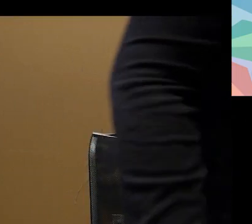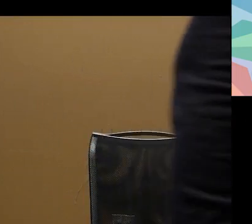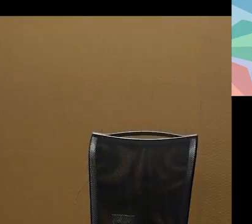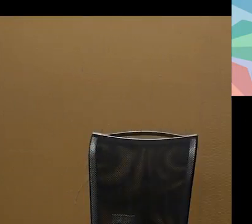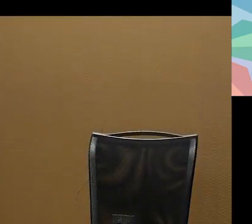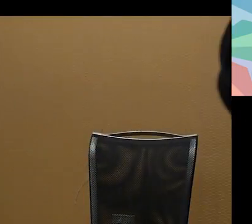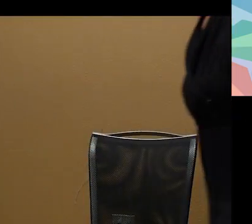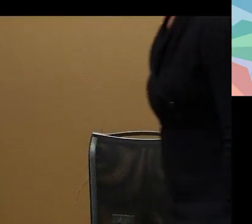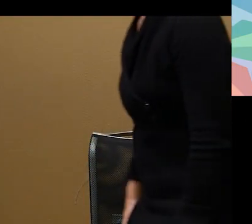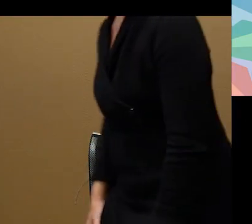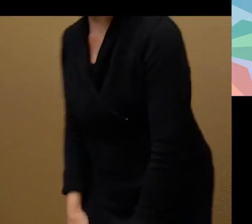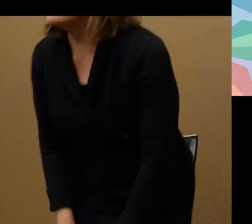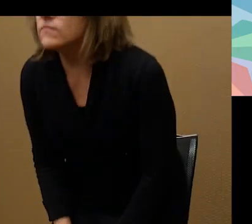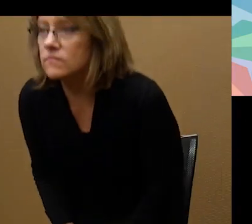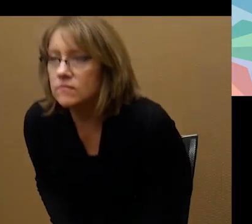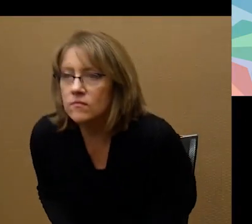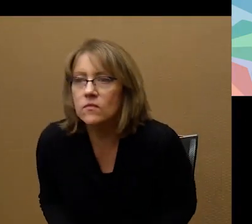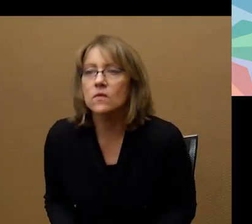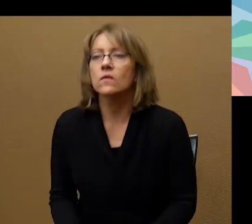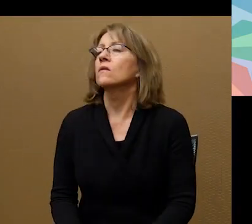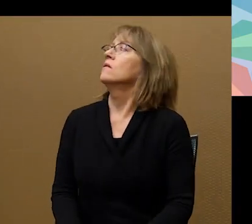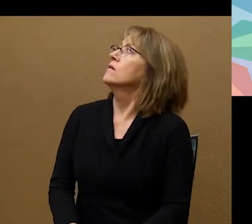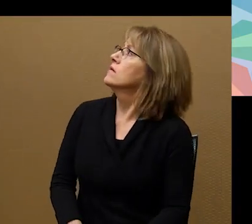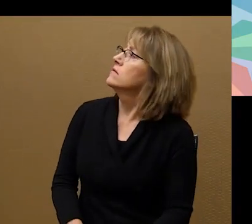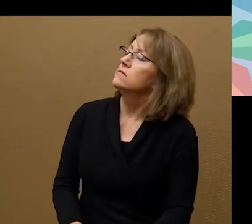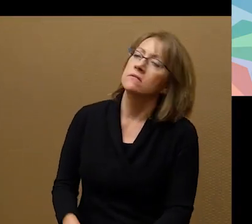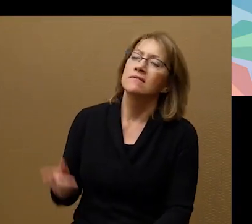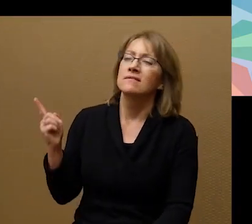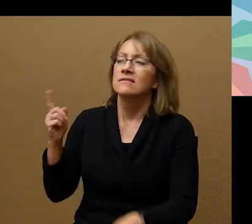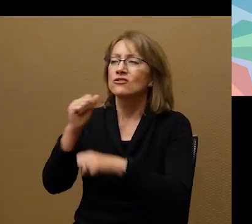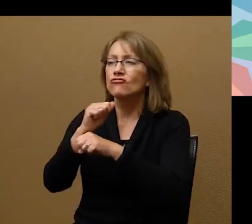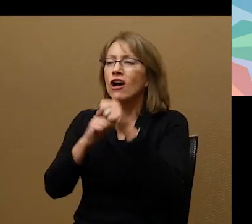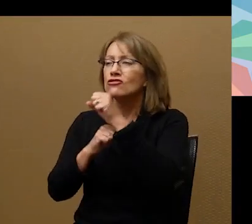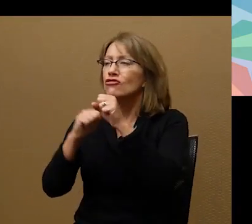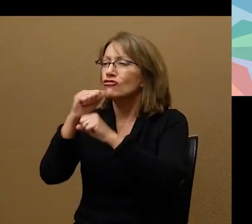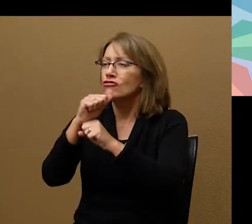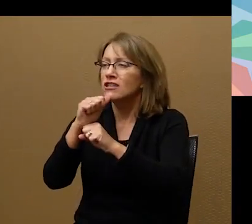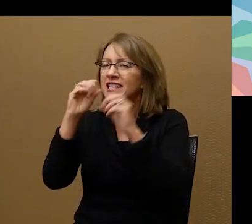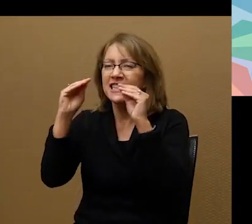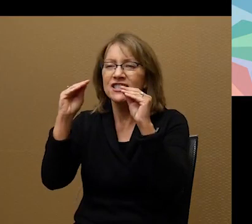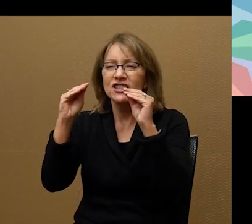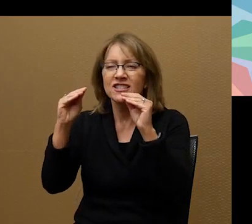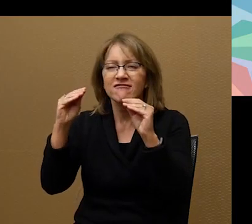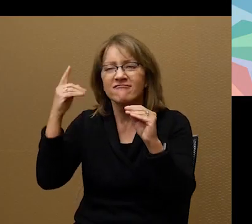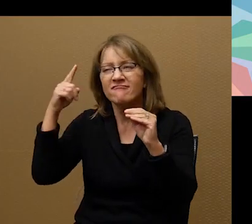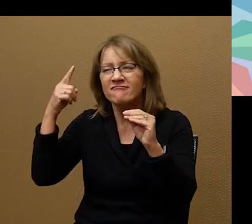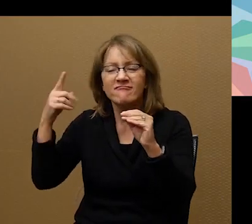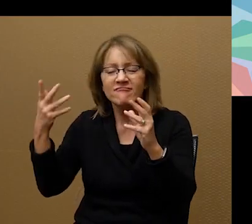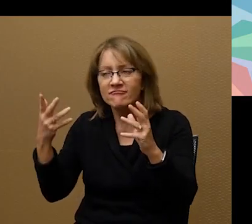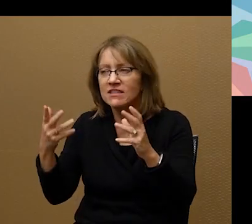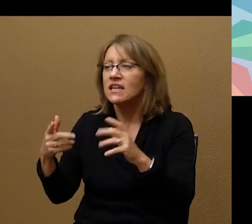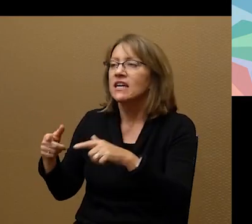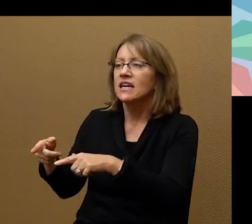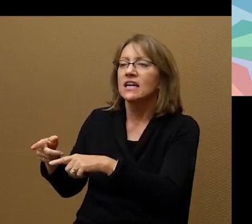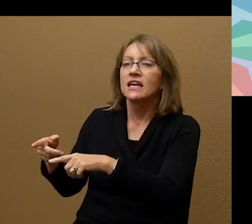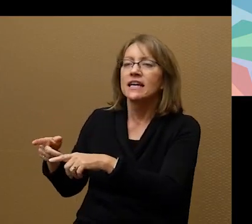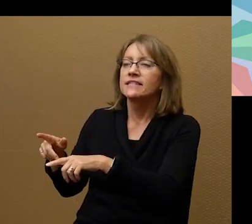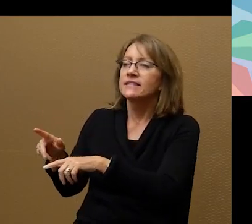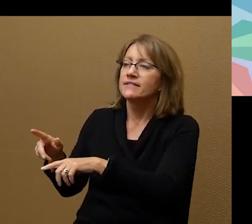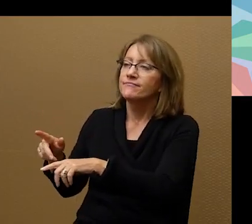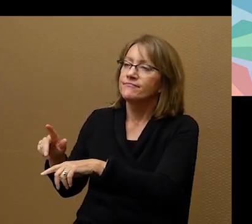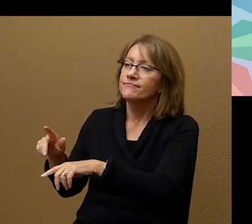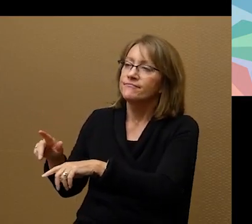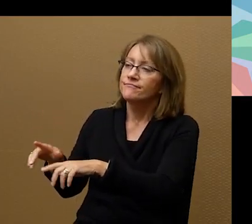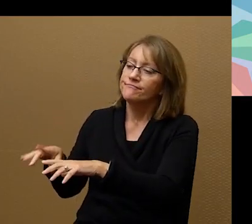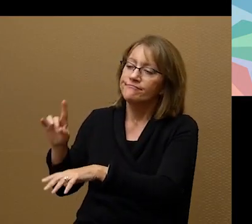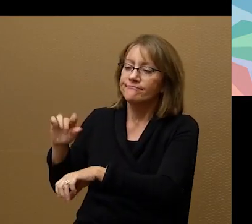All right, so why structured teaching? Structured teaching is out of North Carolina, and they